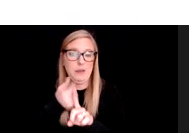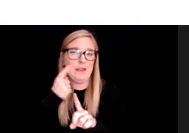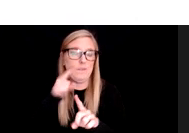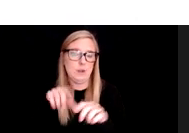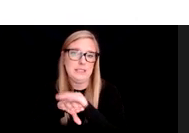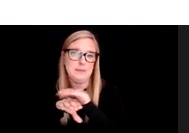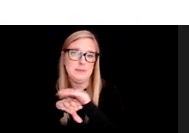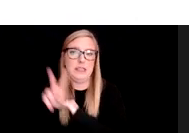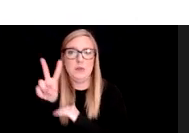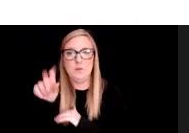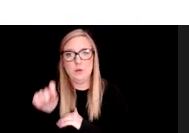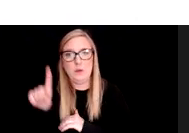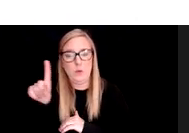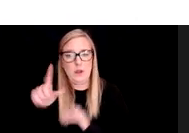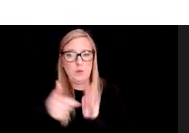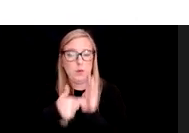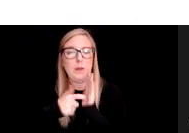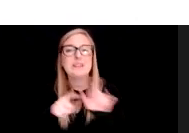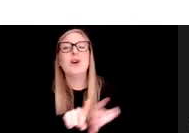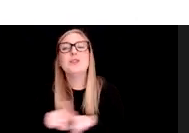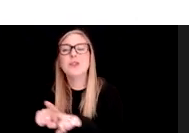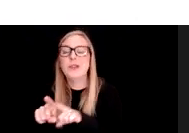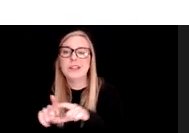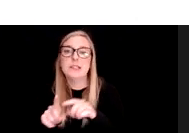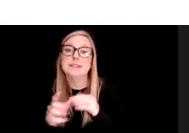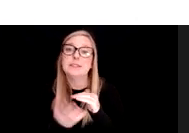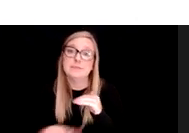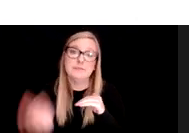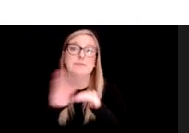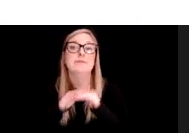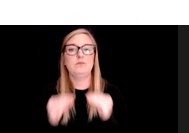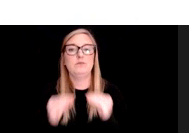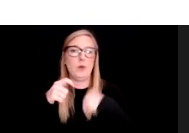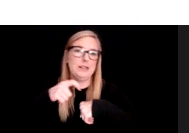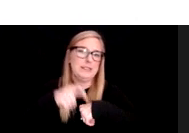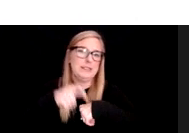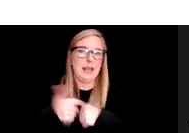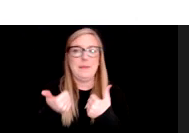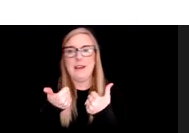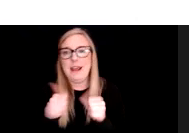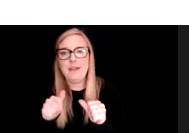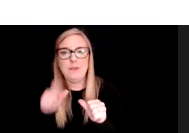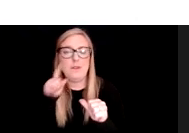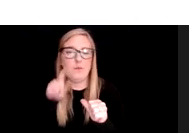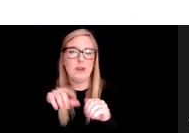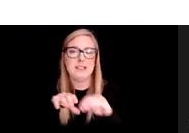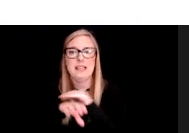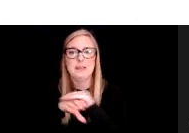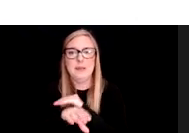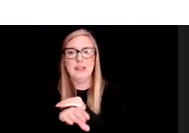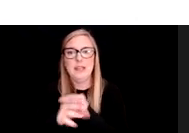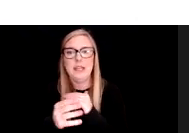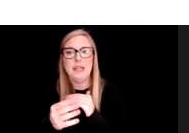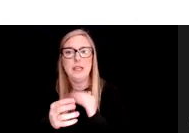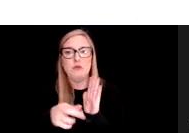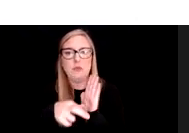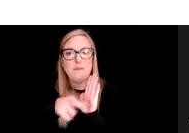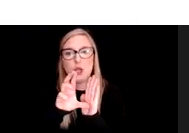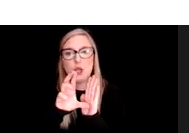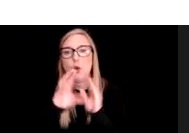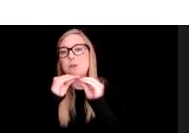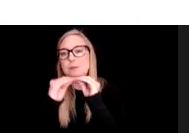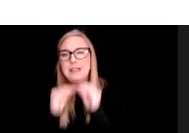requirements. There's also increased time and effort spent on accessibility review and remediation because we're not thinking about